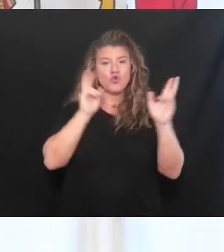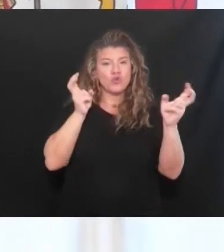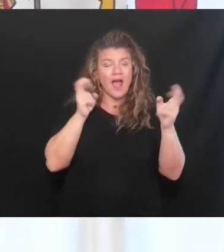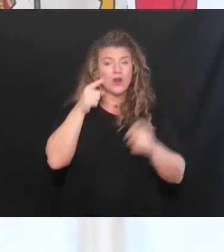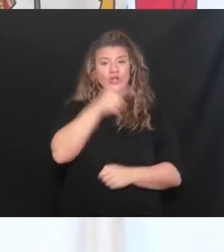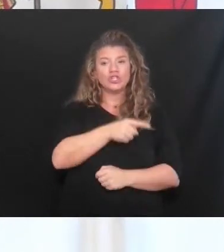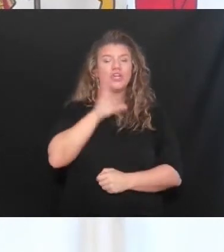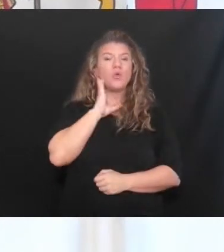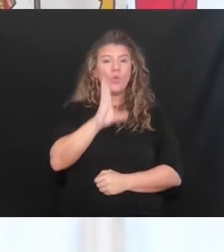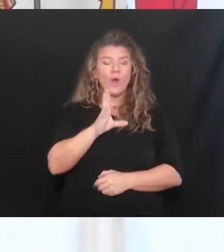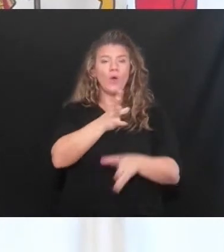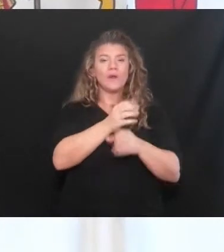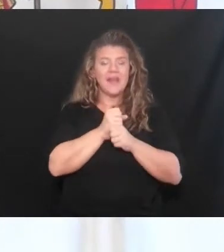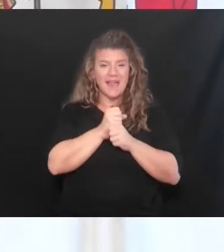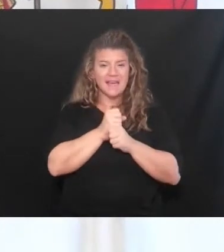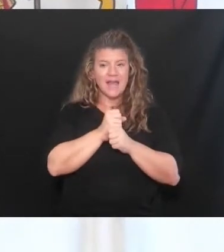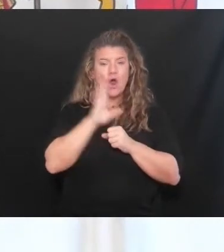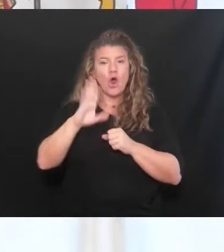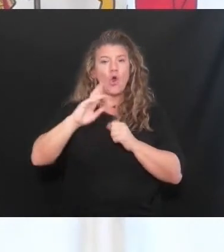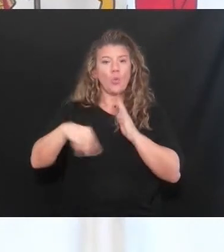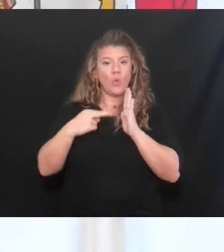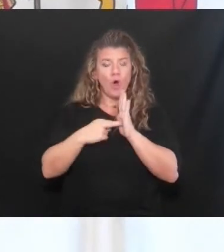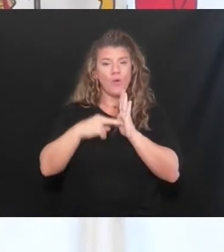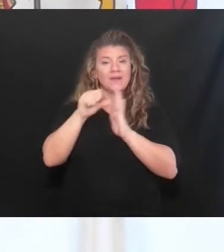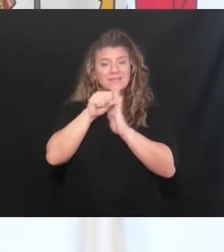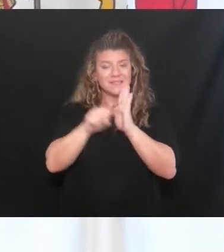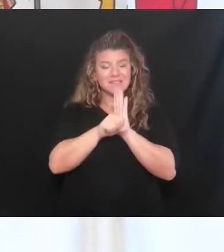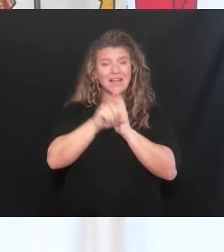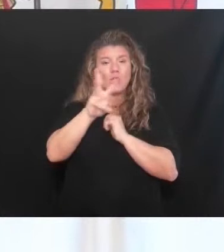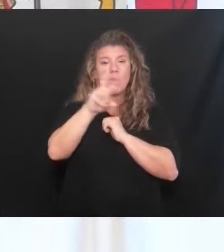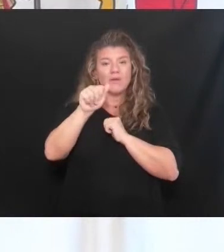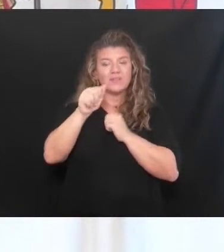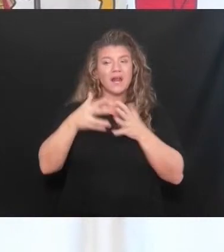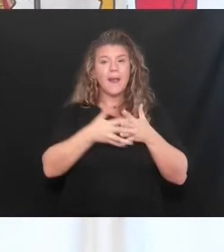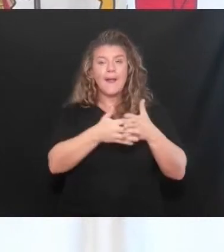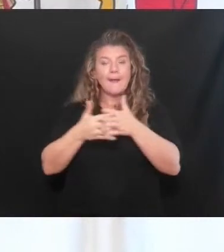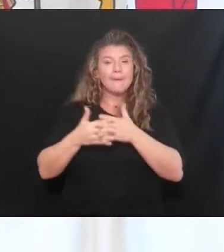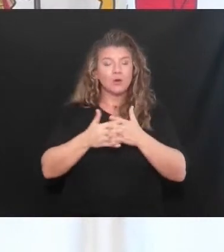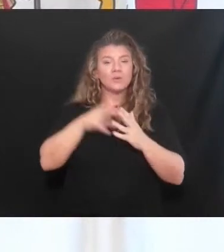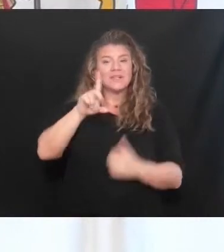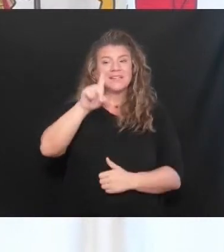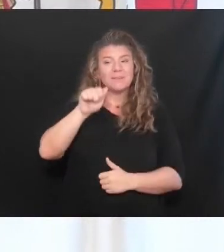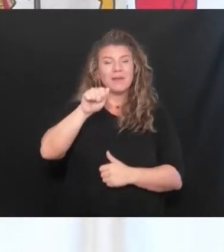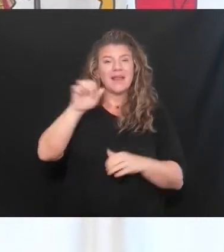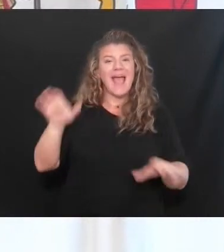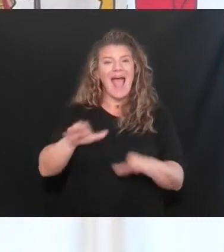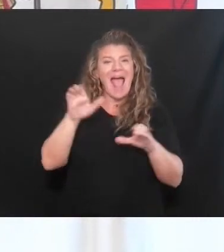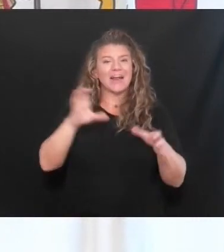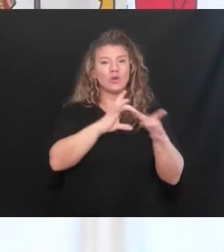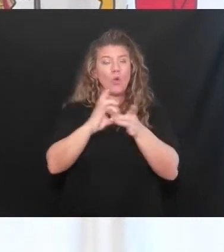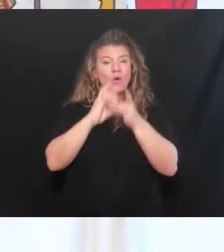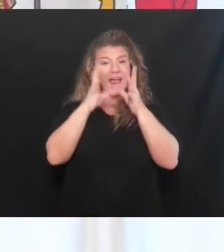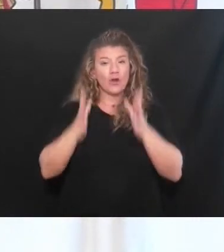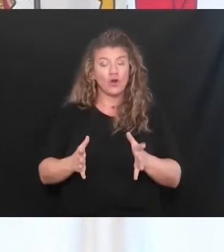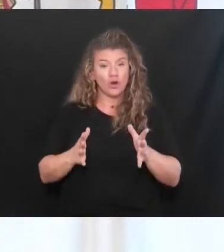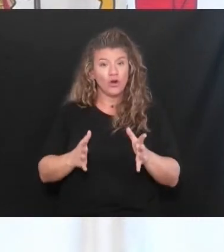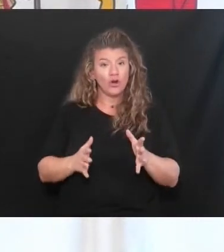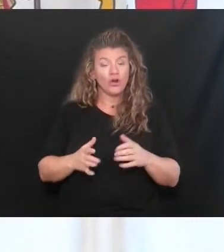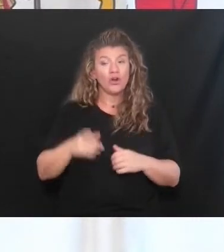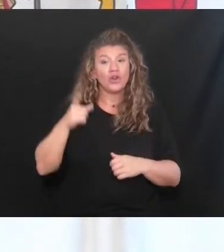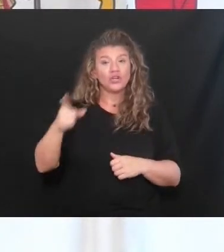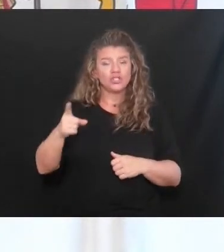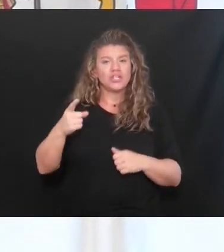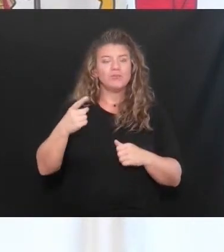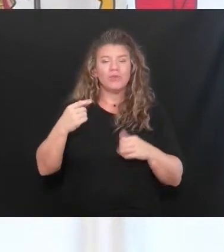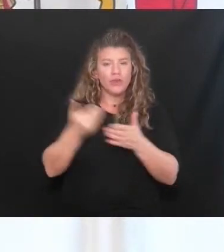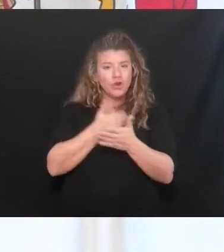will retain her role as the State of West Virginia Americans with Disabilities Act Coordinator, bridging the two initiatives